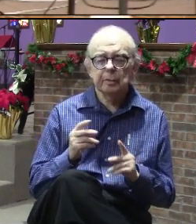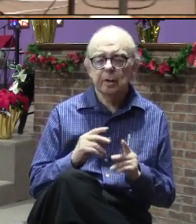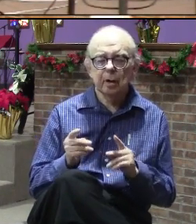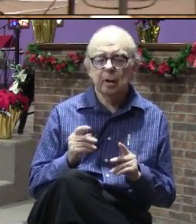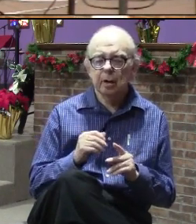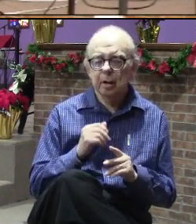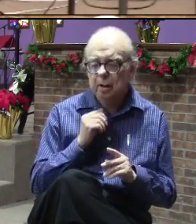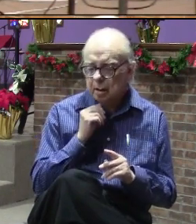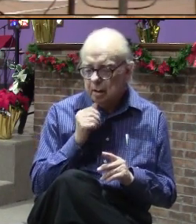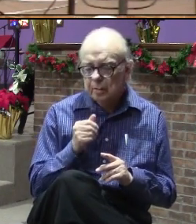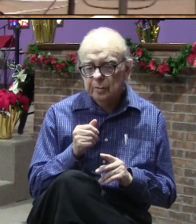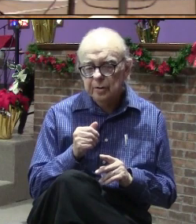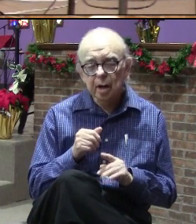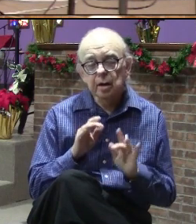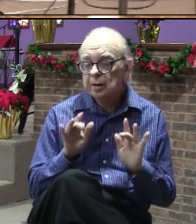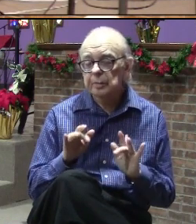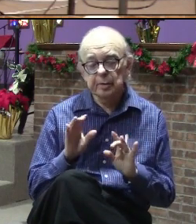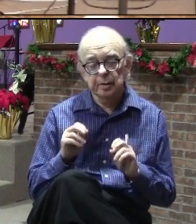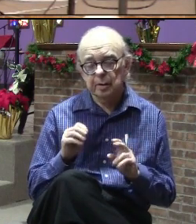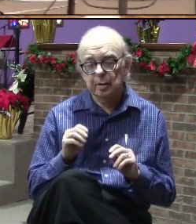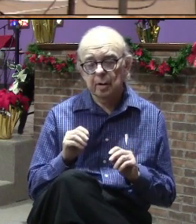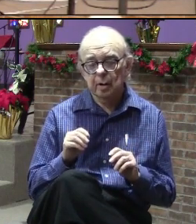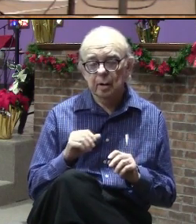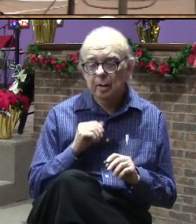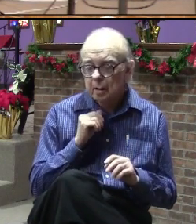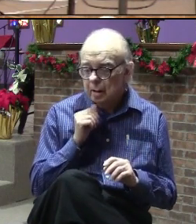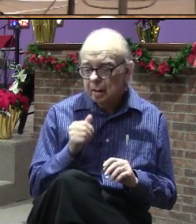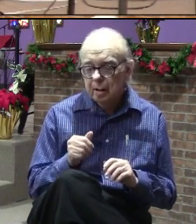was not the computer,